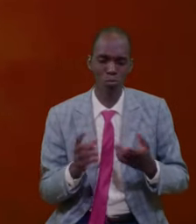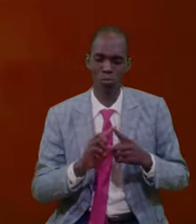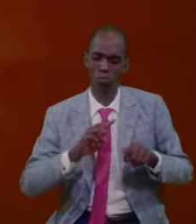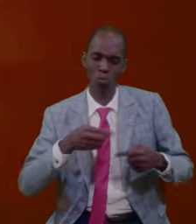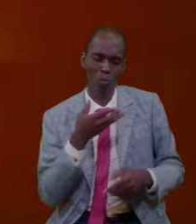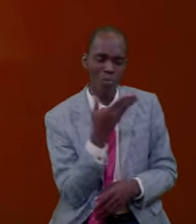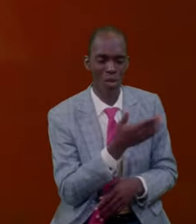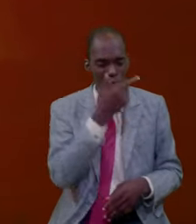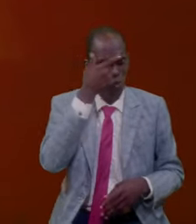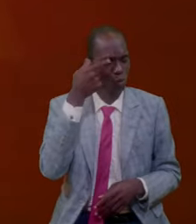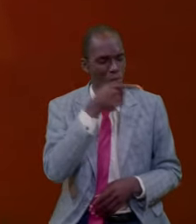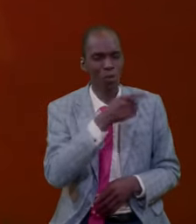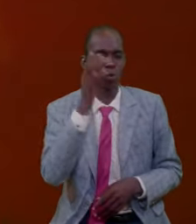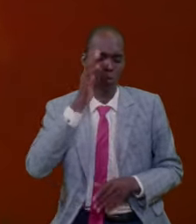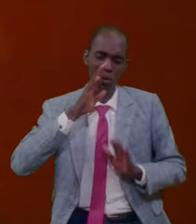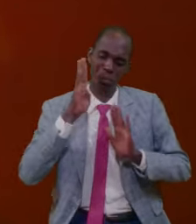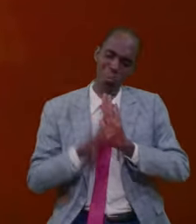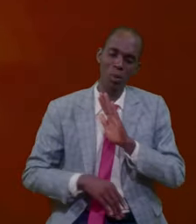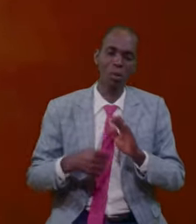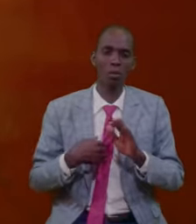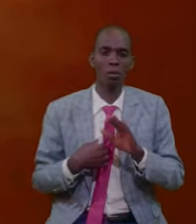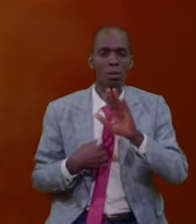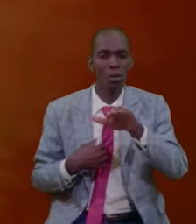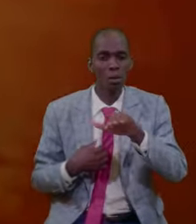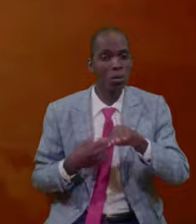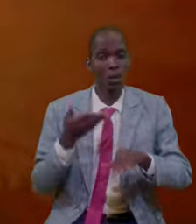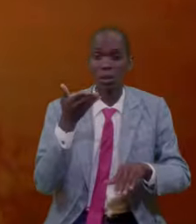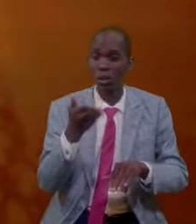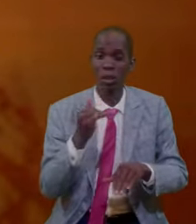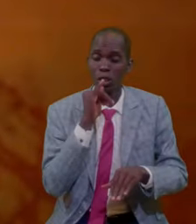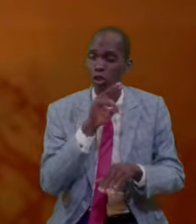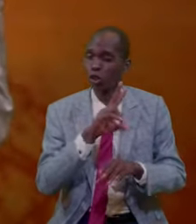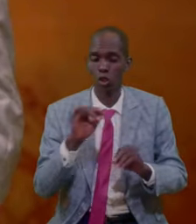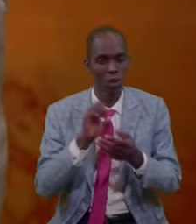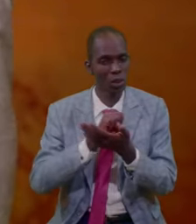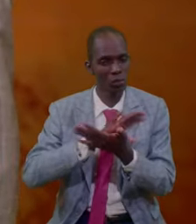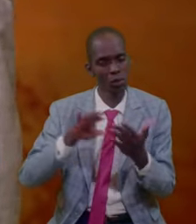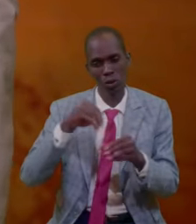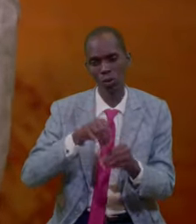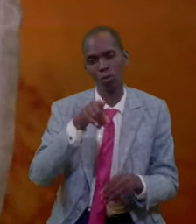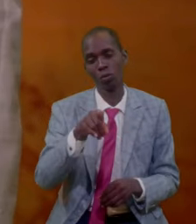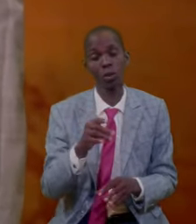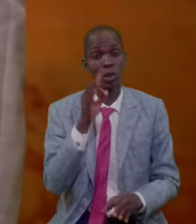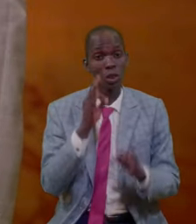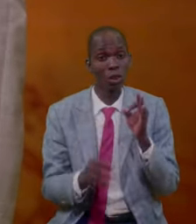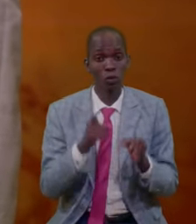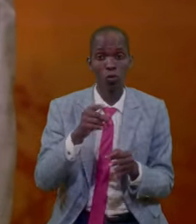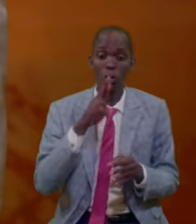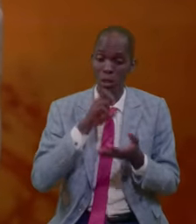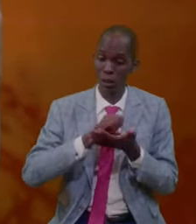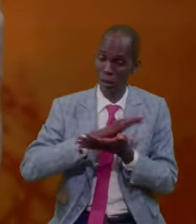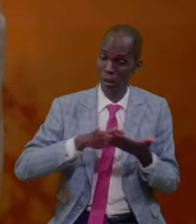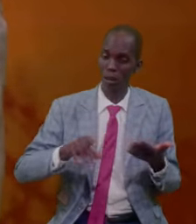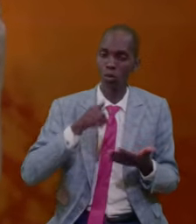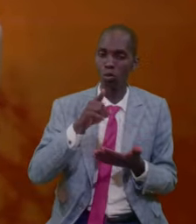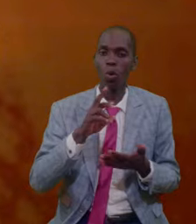the reproach. There's no sanctification there. When there's sanctification, you identify with Christ.